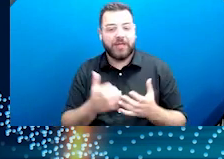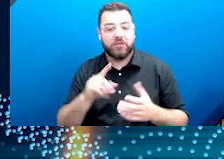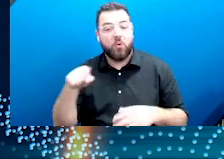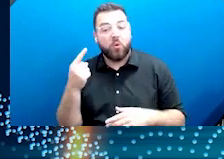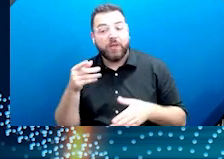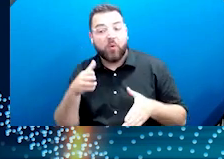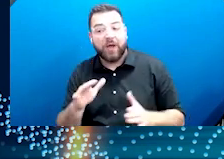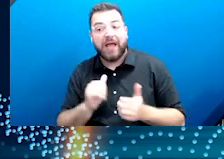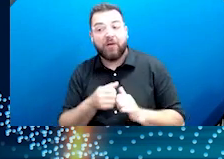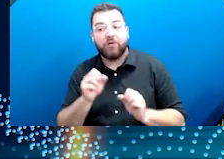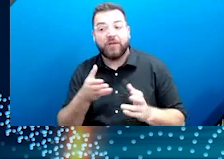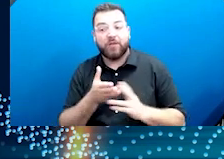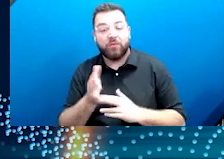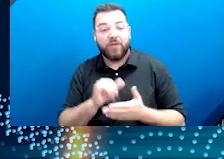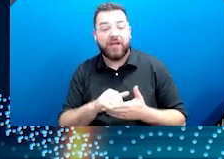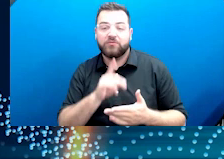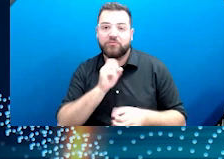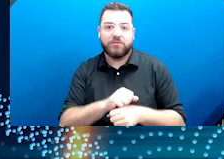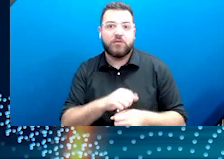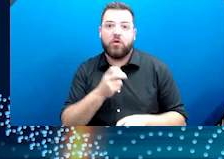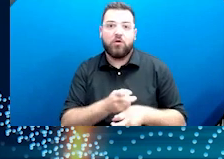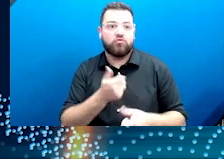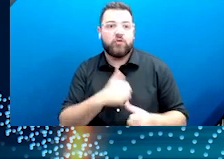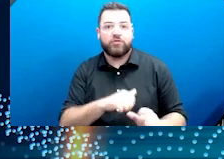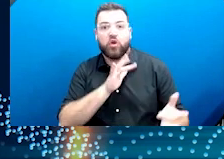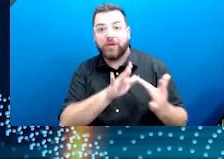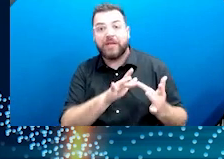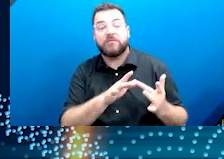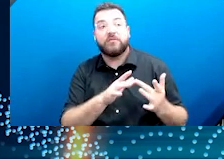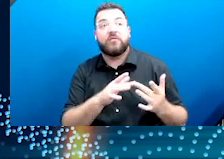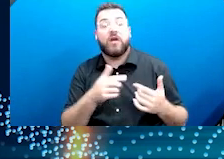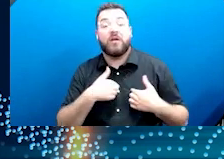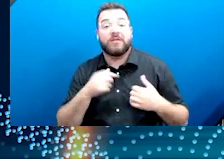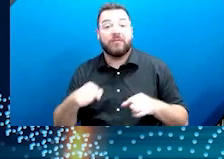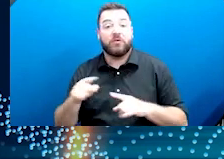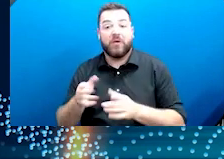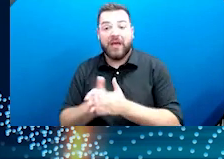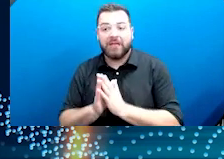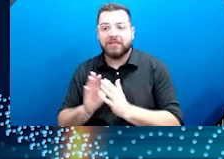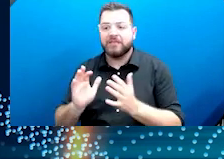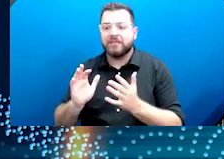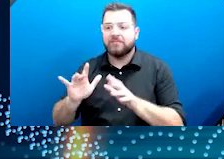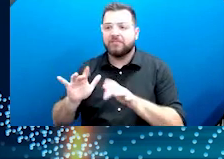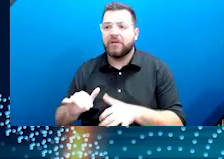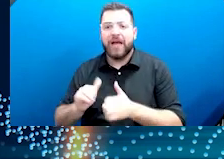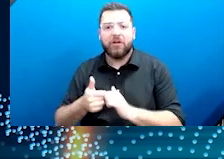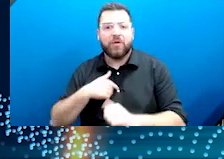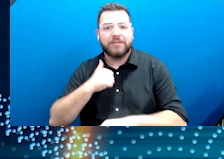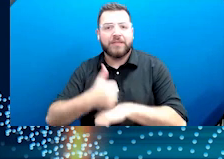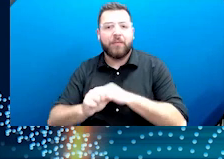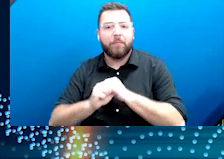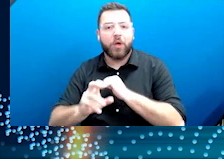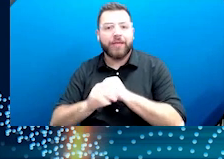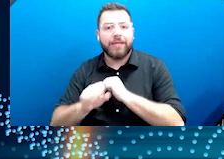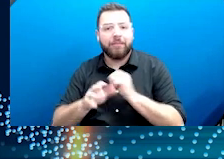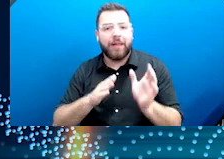get through it was, and she was also really hard to get a hold of. So I was able to ask ChatGPT, how do I make a marketing plan? Because I'm in a group